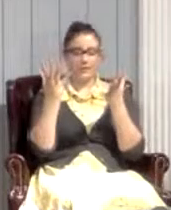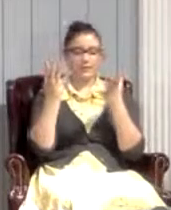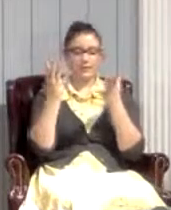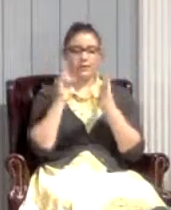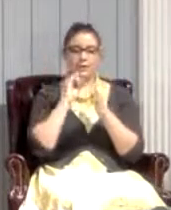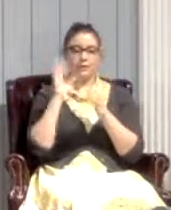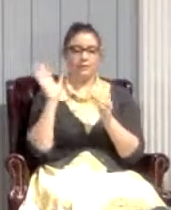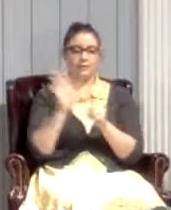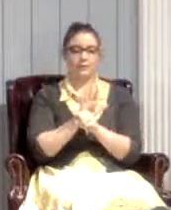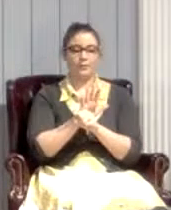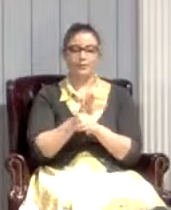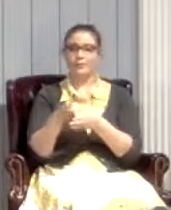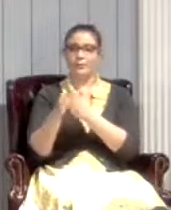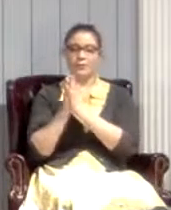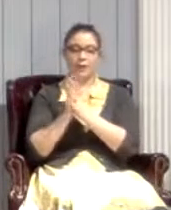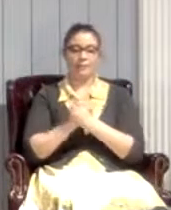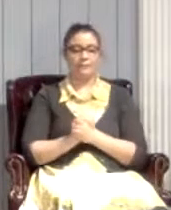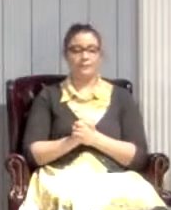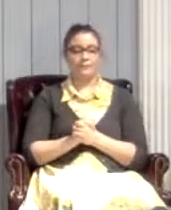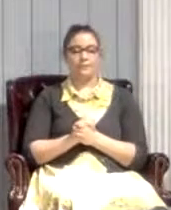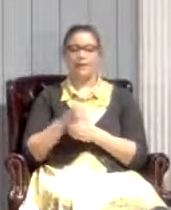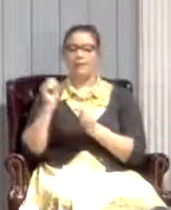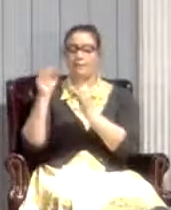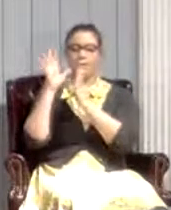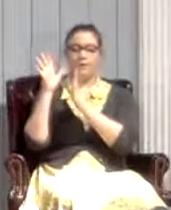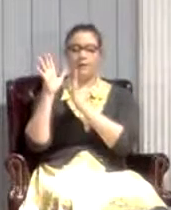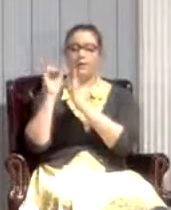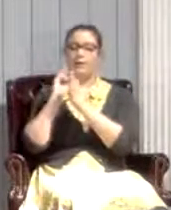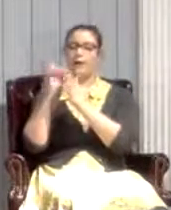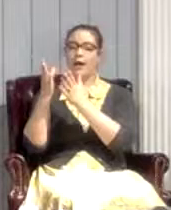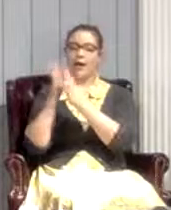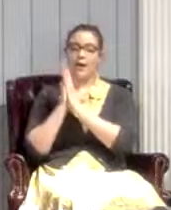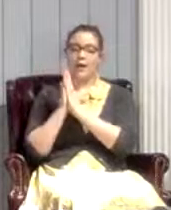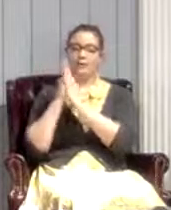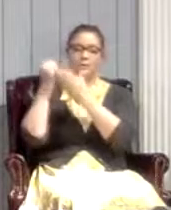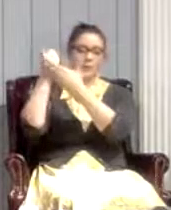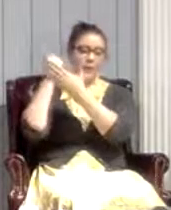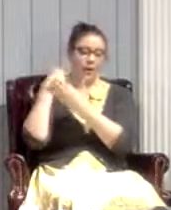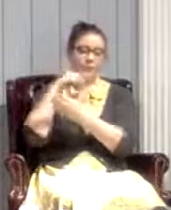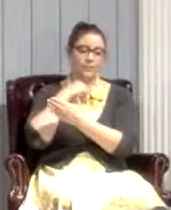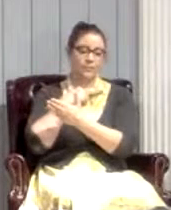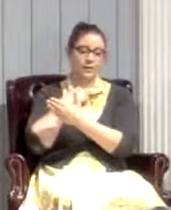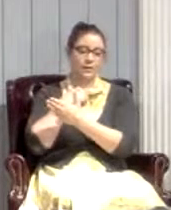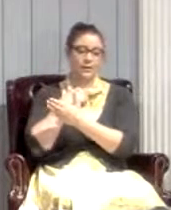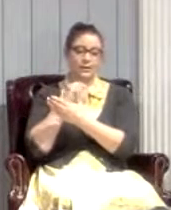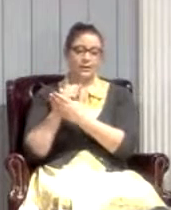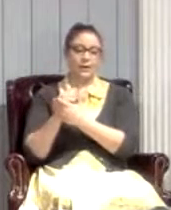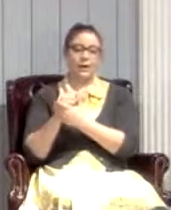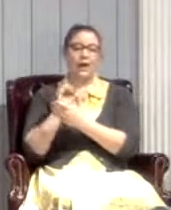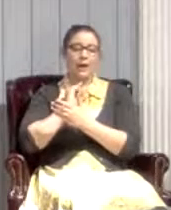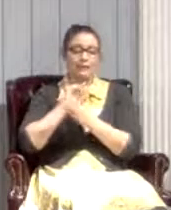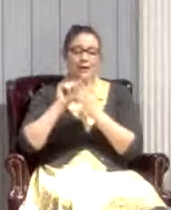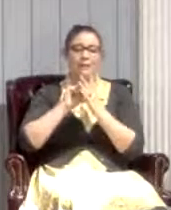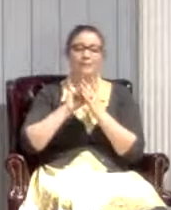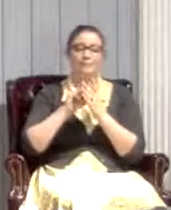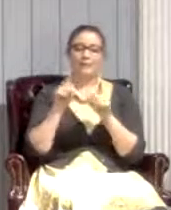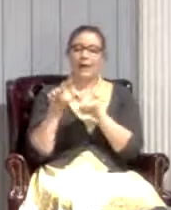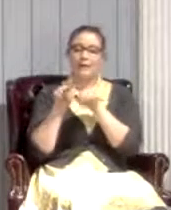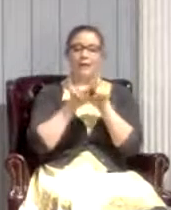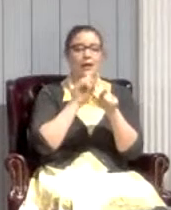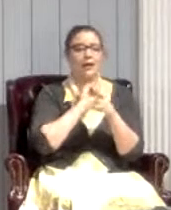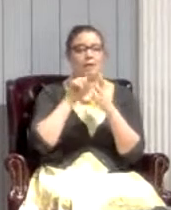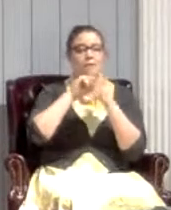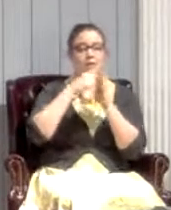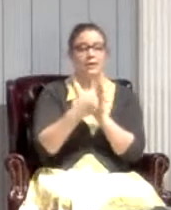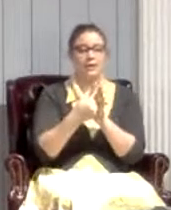Father, I want to ask you now that you'd help me as I begin to try to expound,